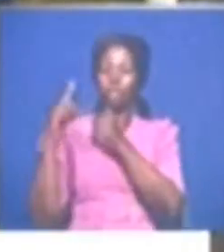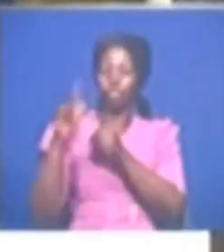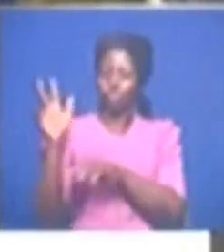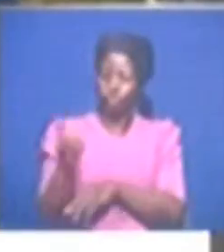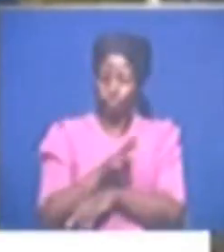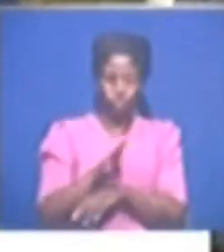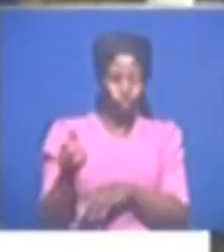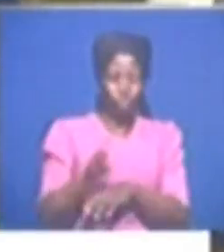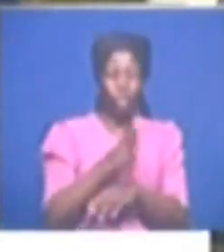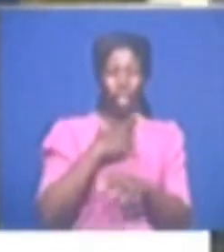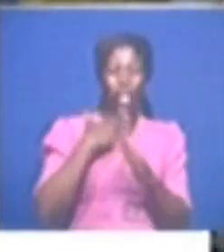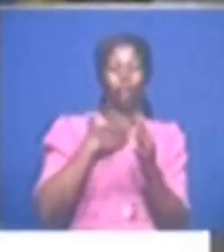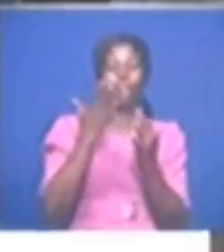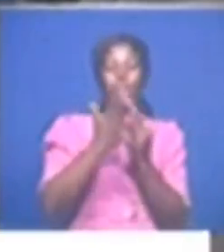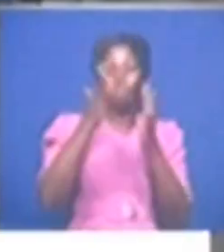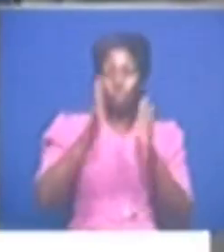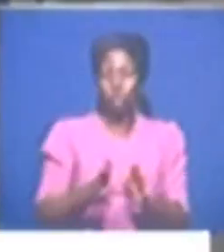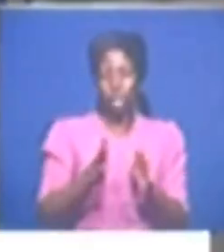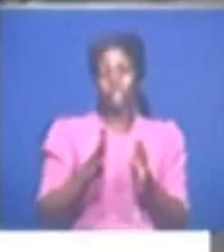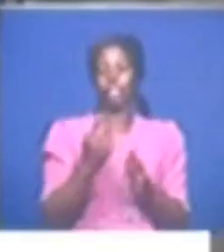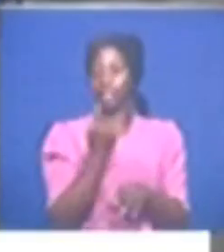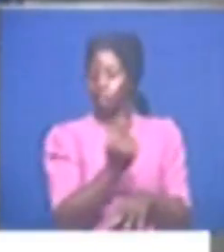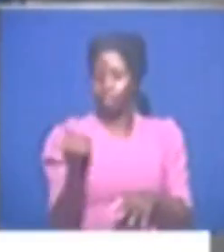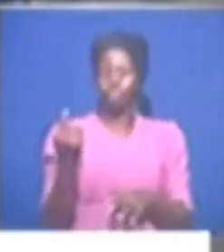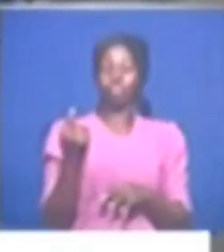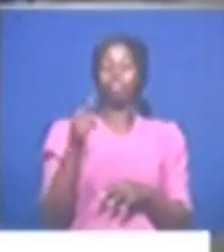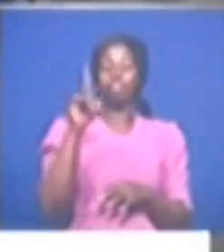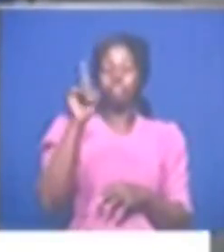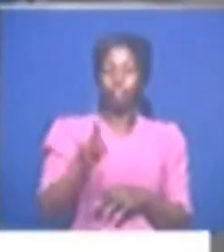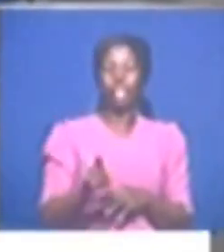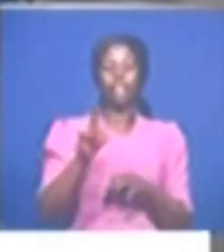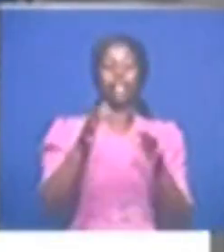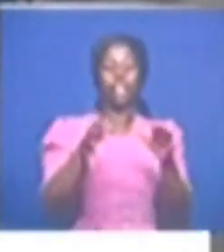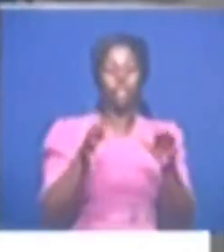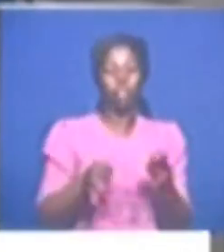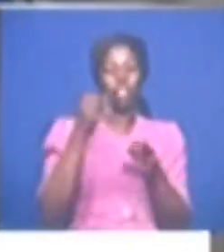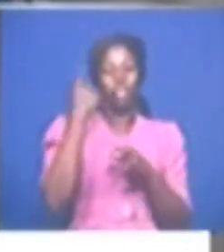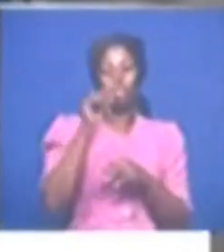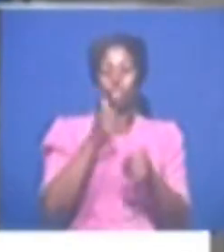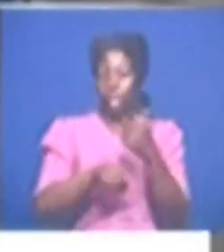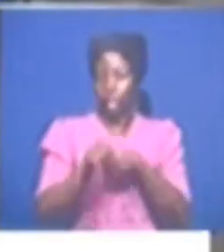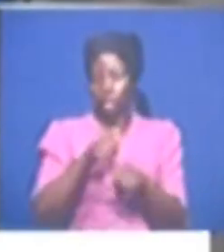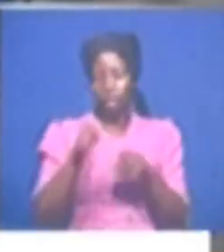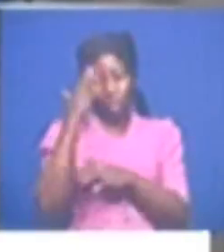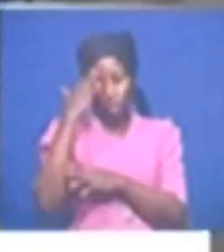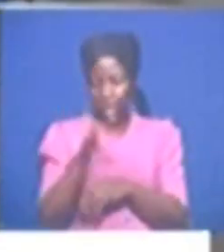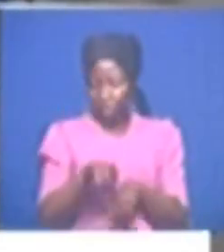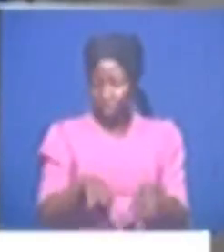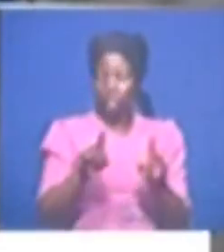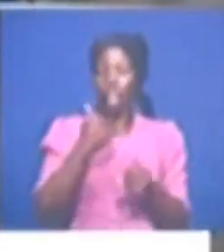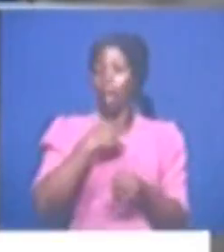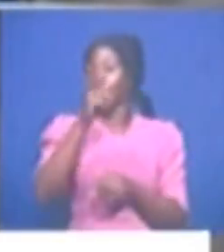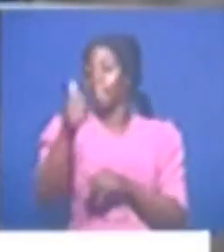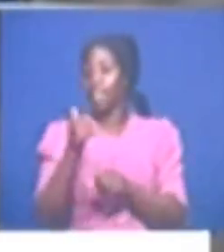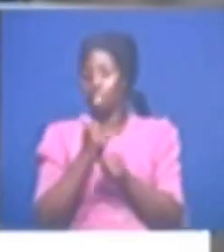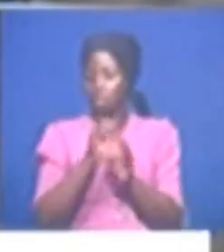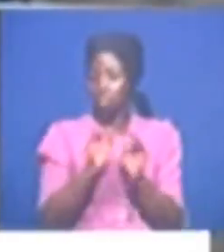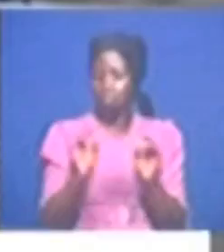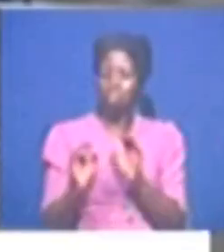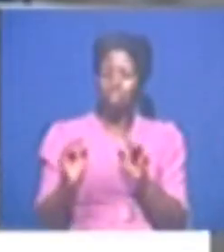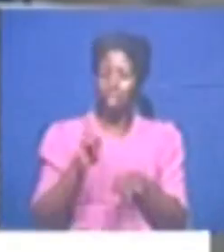and entry points. Each one of them is going to account for their activities because they have no other job. When they wake up in